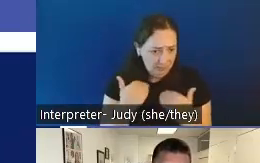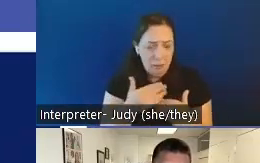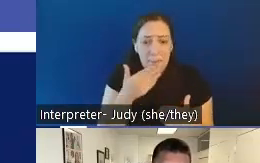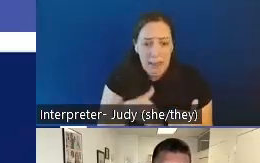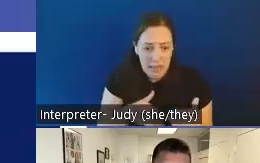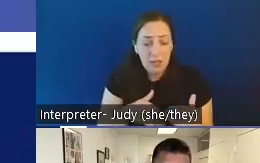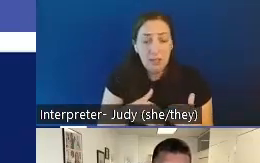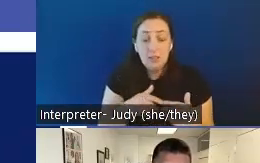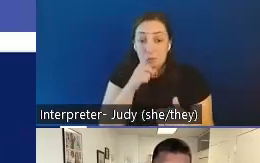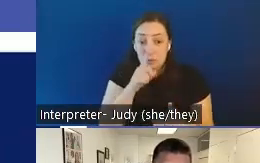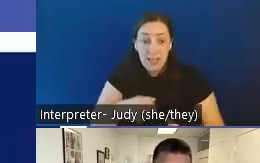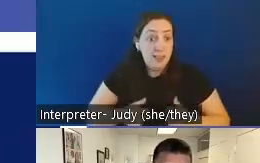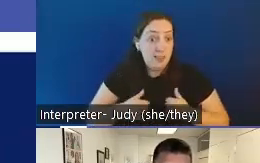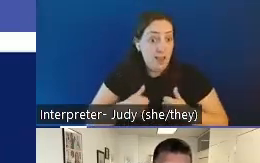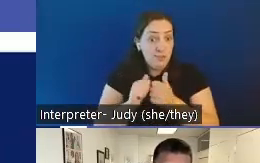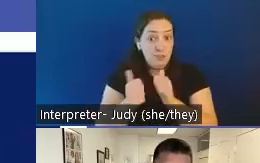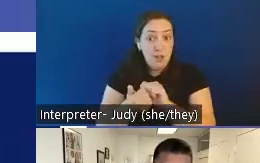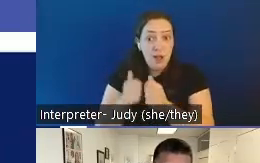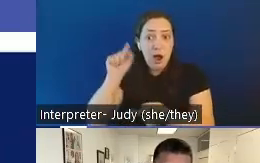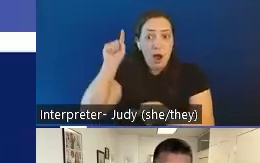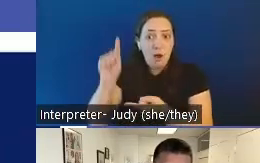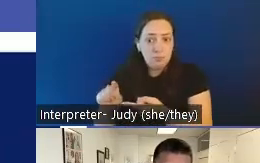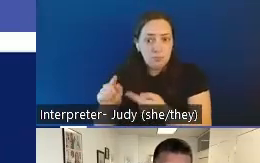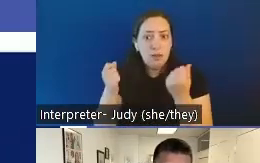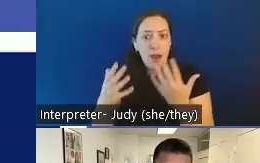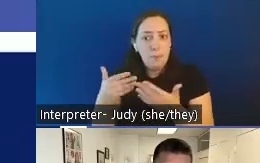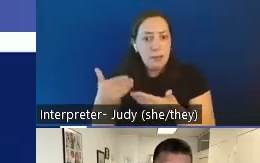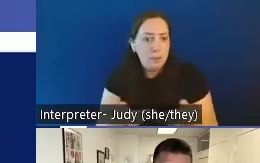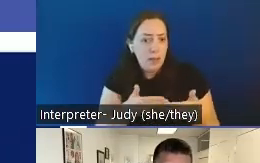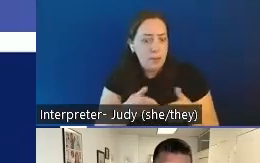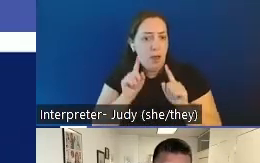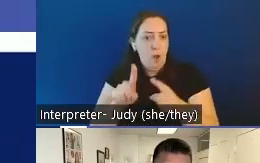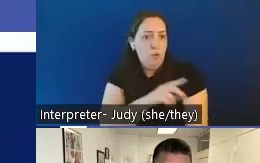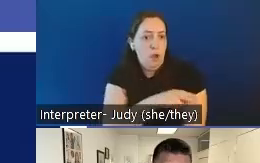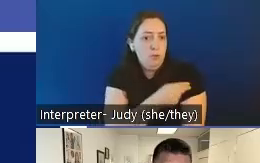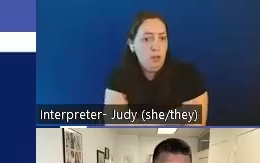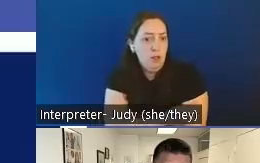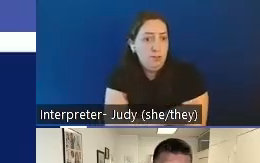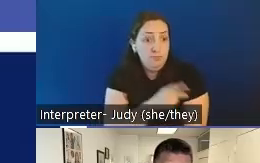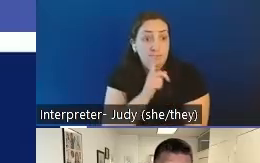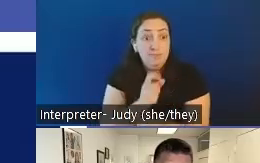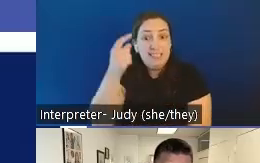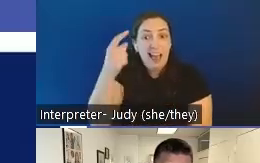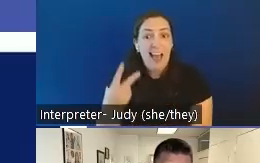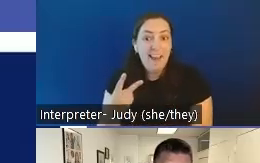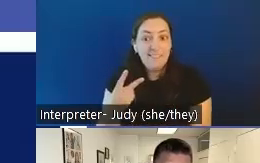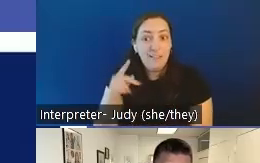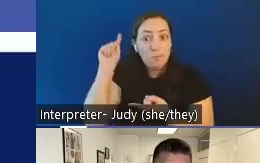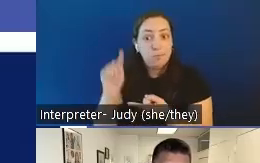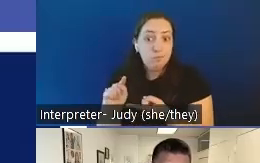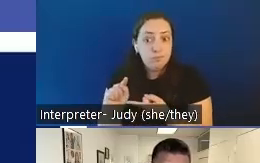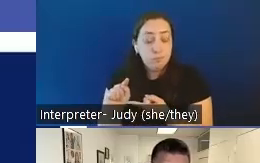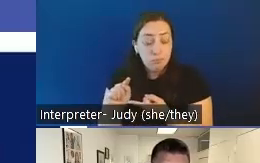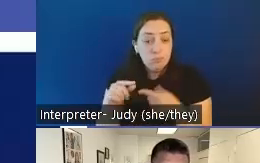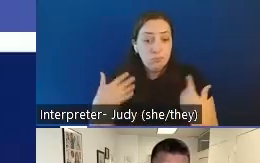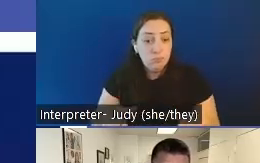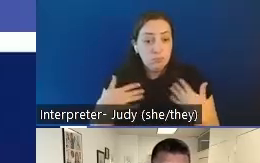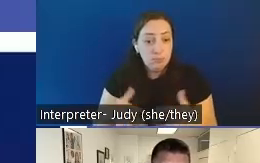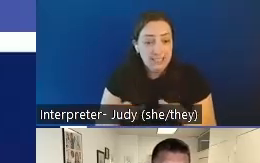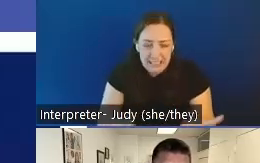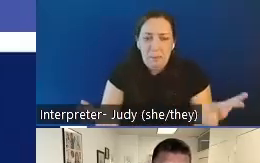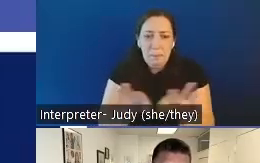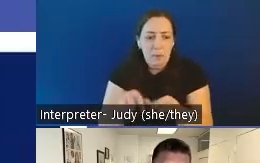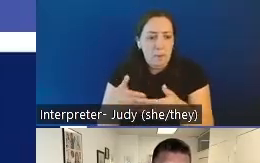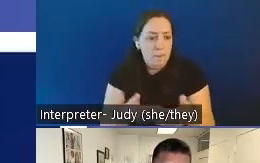and has actually cut the number of kids being hospitalized, babies being hospitalized, in half in our country. So we want to make sure that babies this